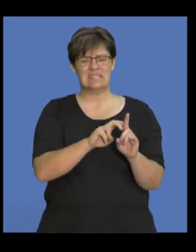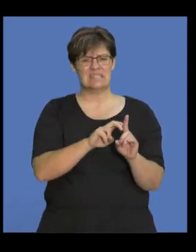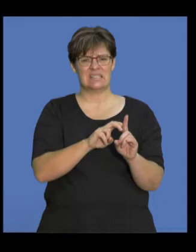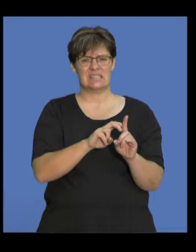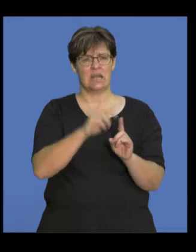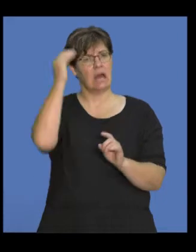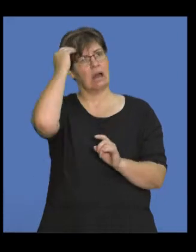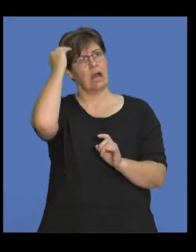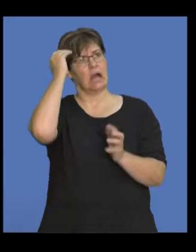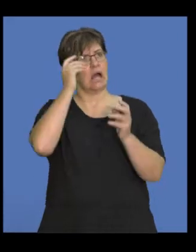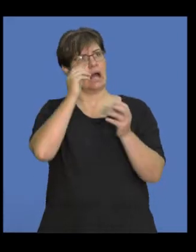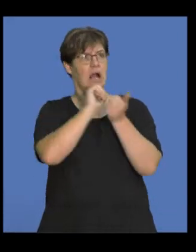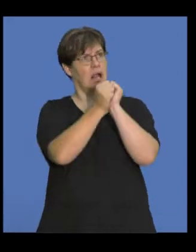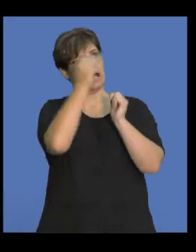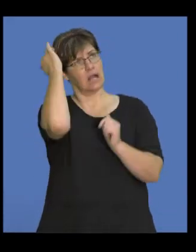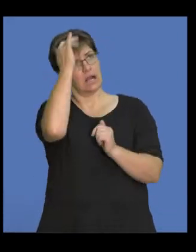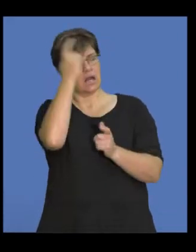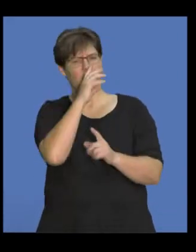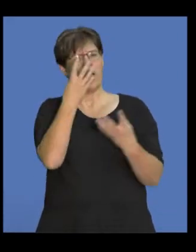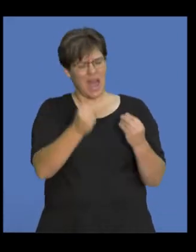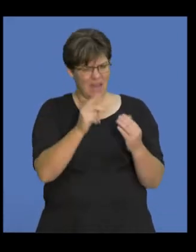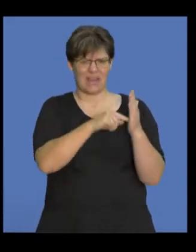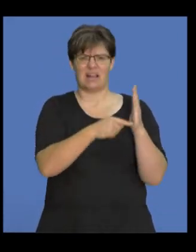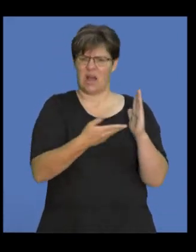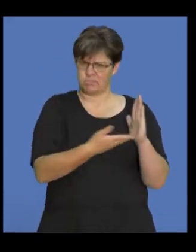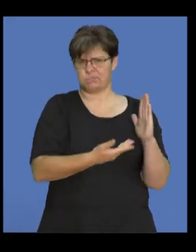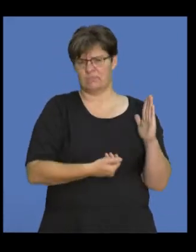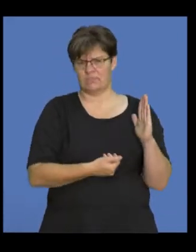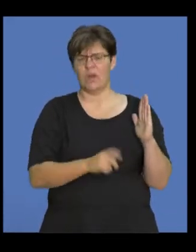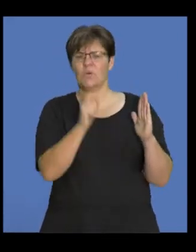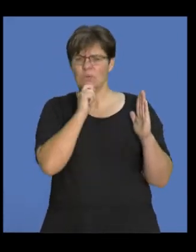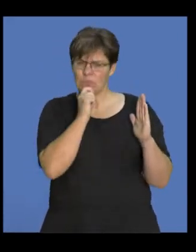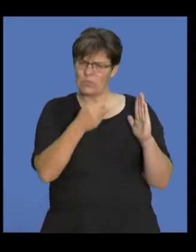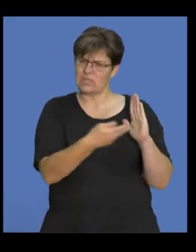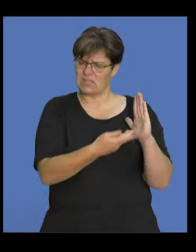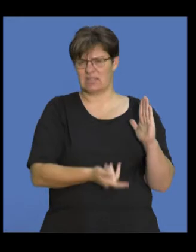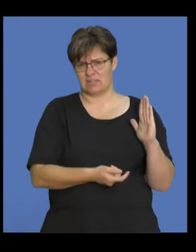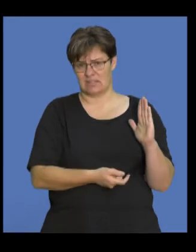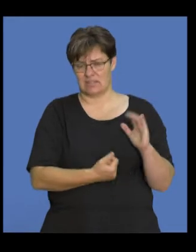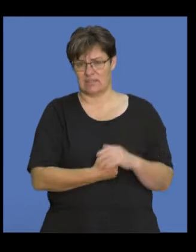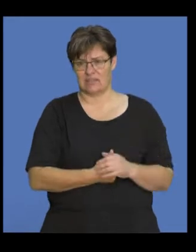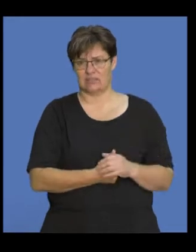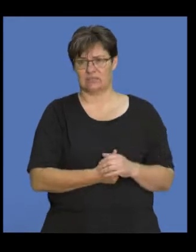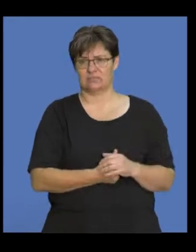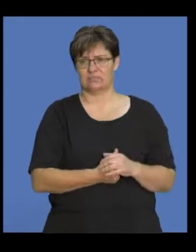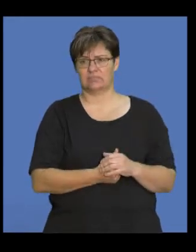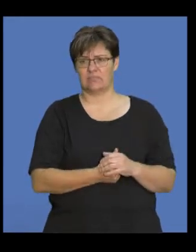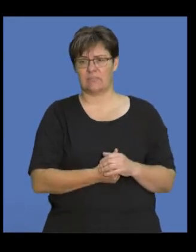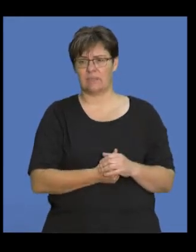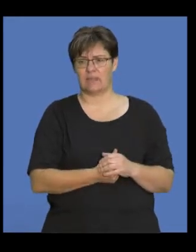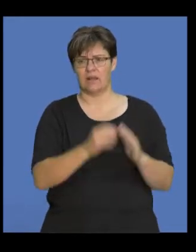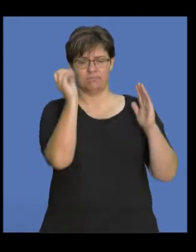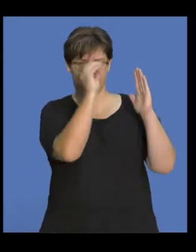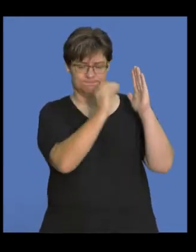mental maths here. We have a calculator for a reason, so use it wisely, please. And this will then